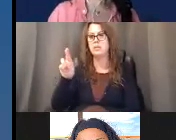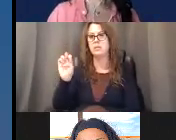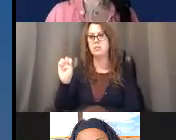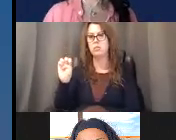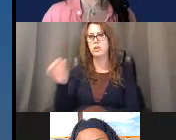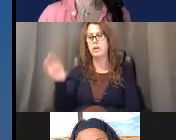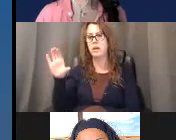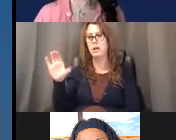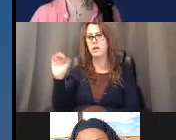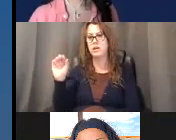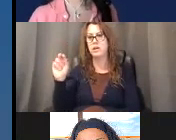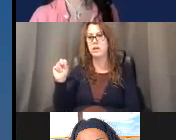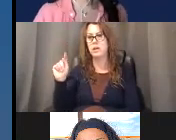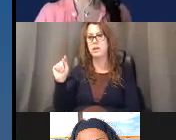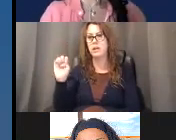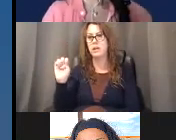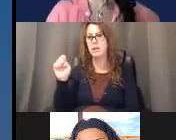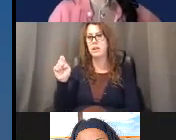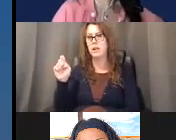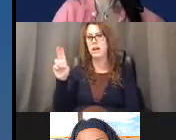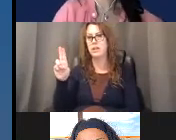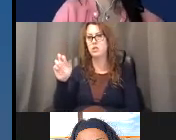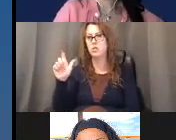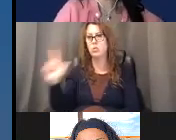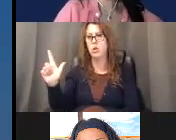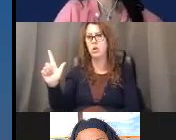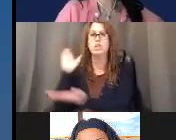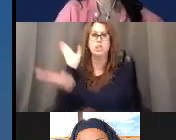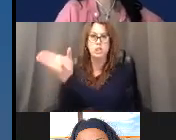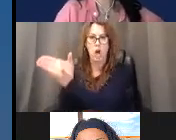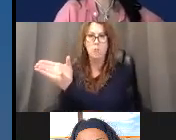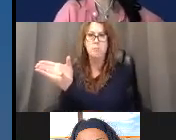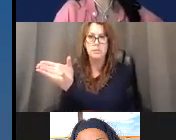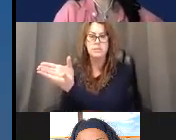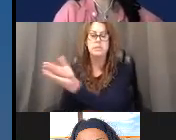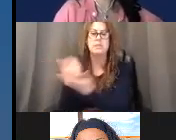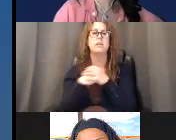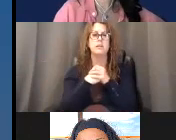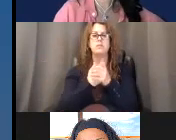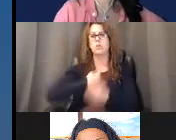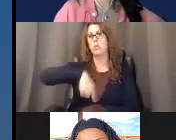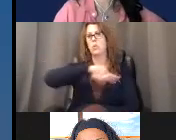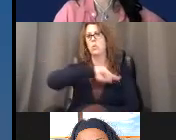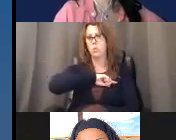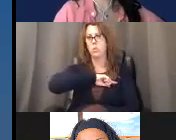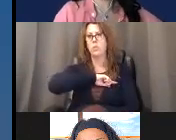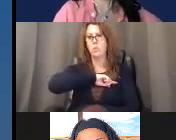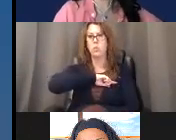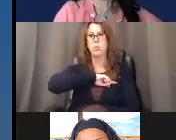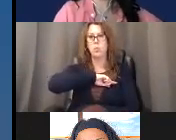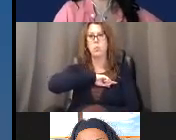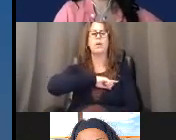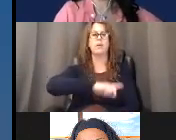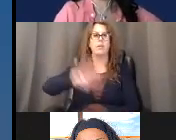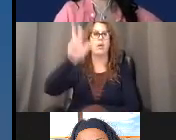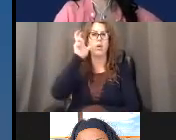it really is transformational. So a lot of times, guys, we've heard a lot of the social determinants of health, right? And